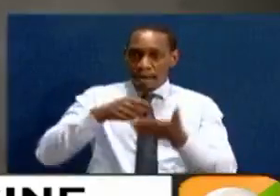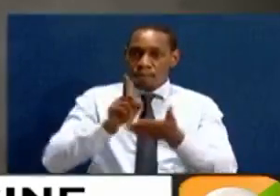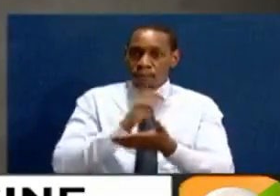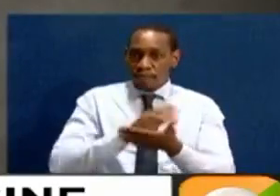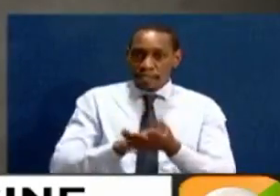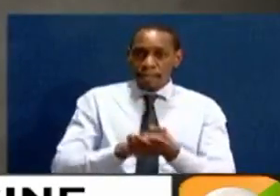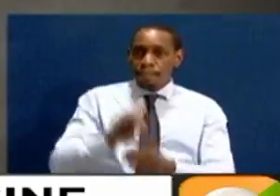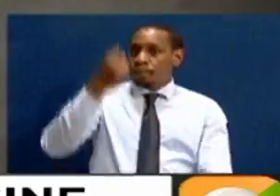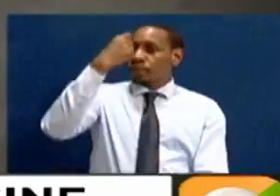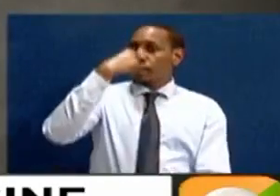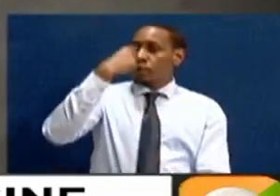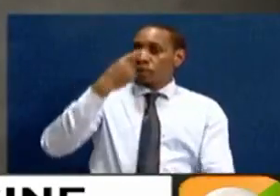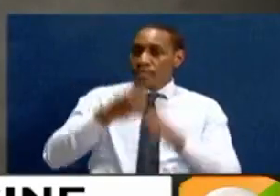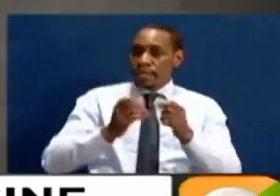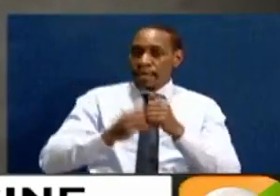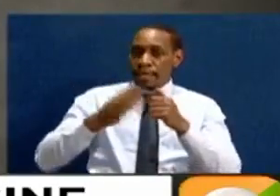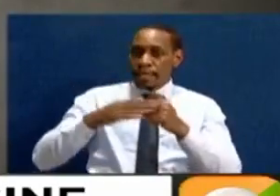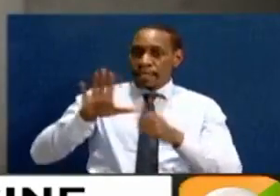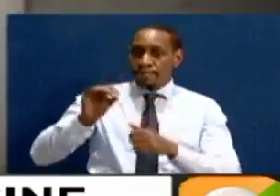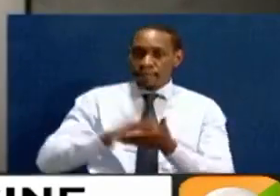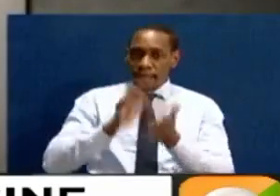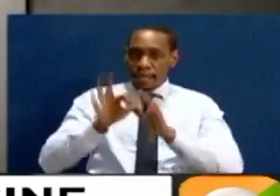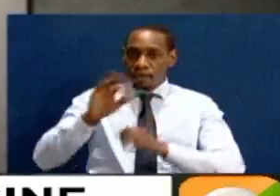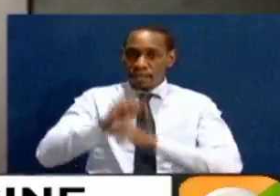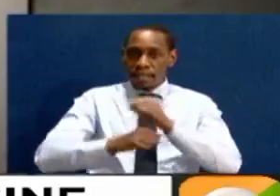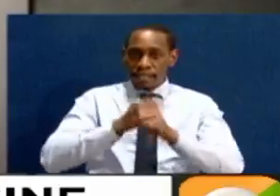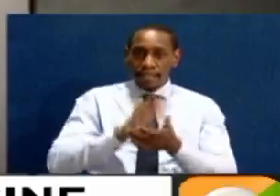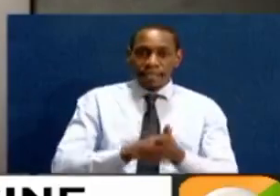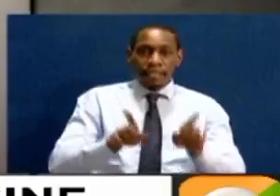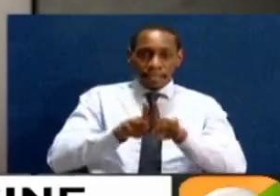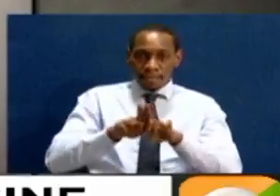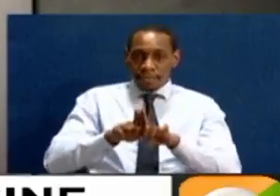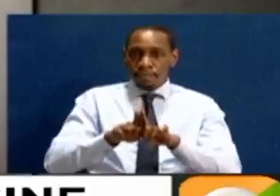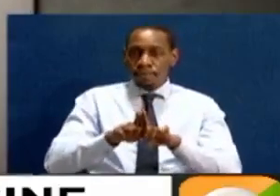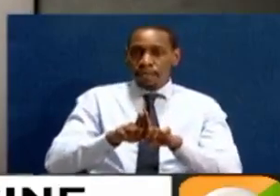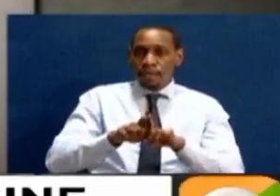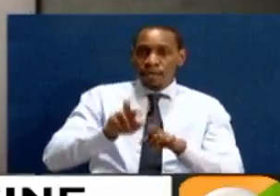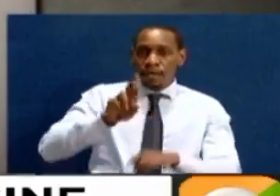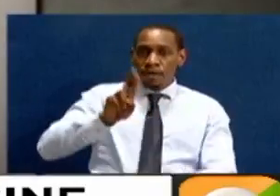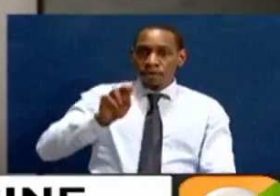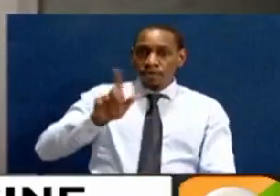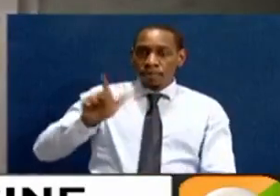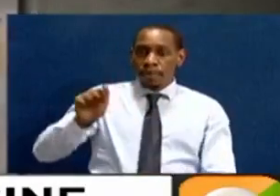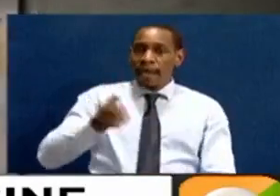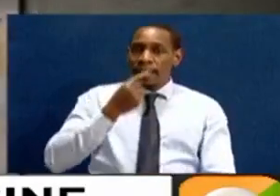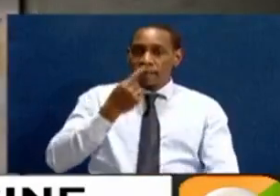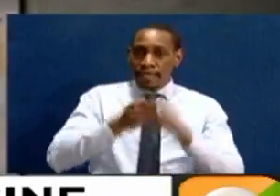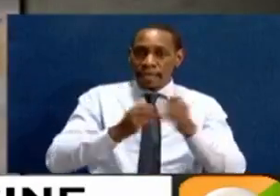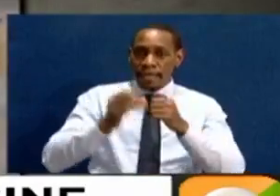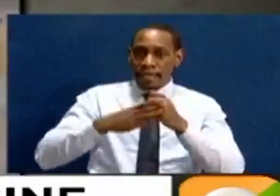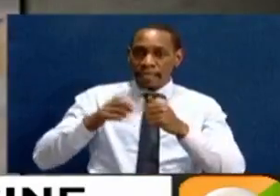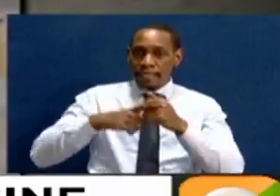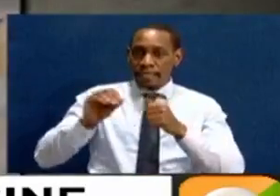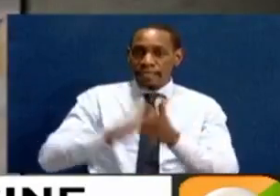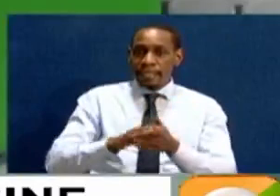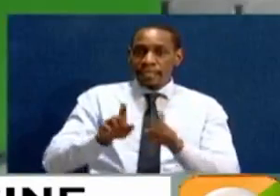approved. For polio in the 1950s, it took about 3 years. It took about that long for the rubella vaccine in the 1960s, and